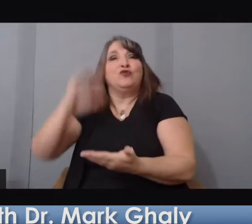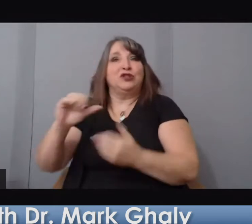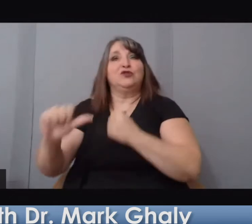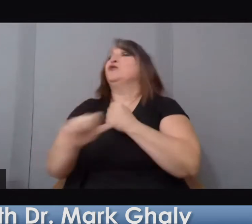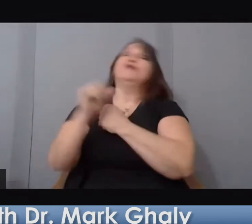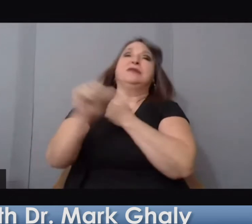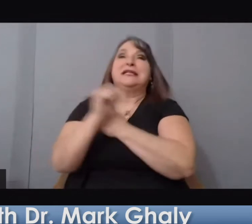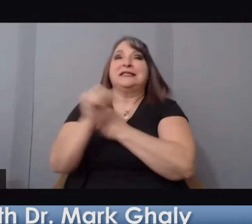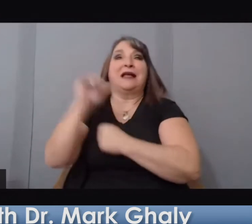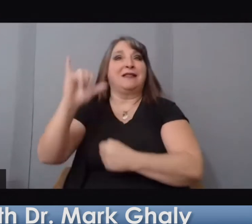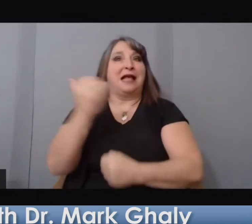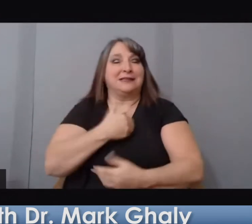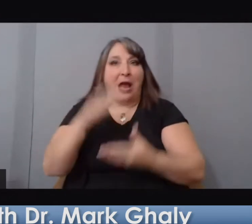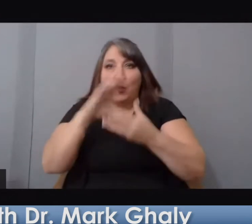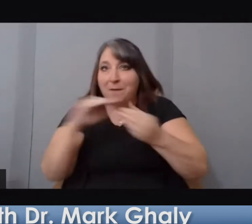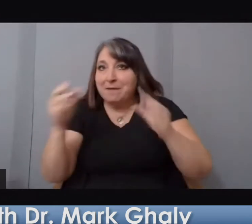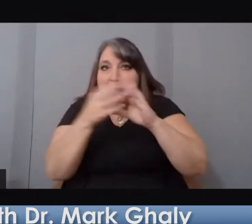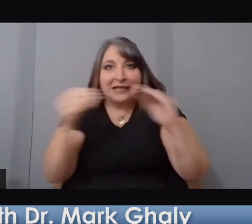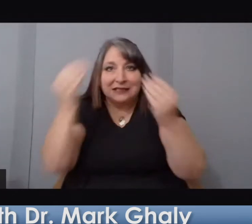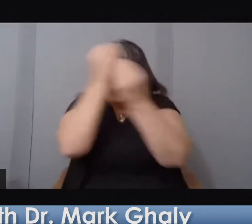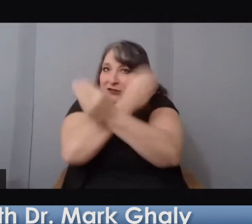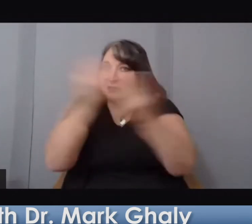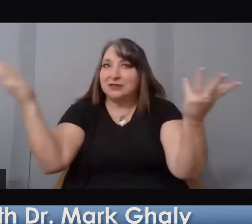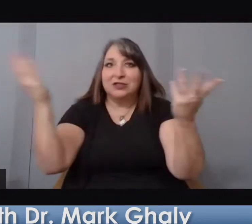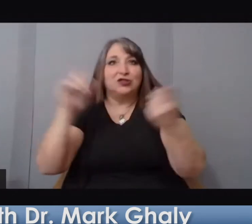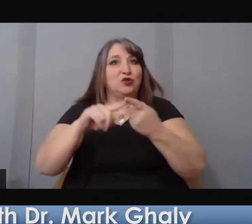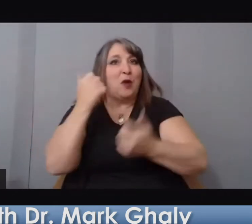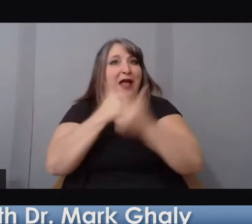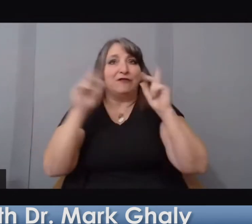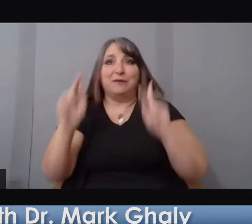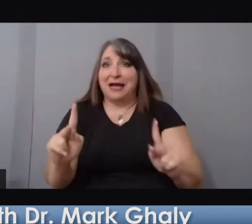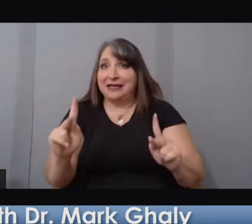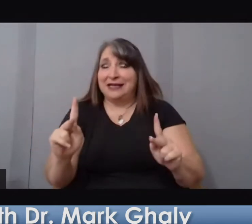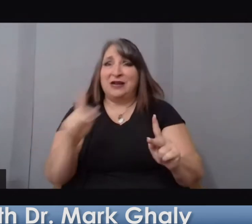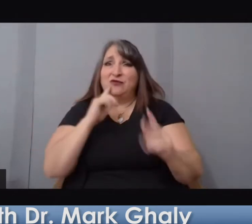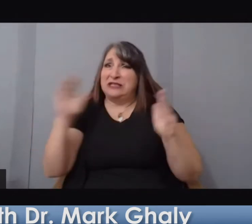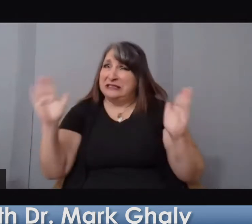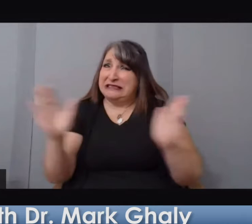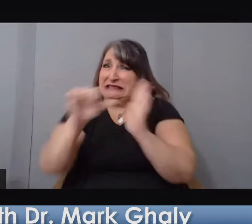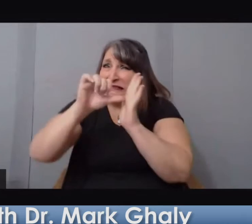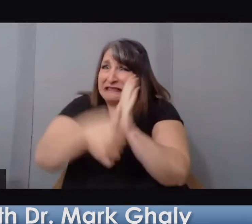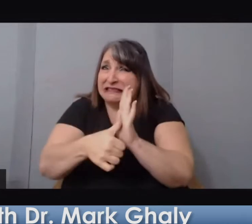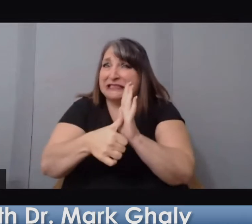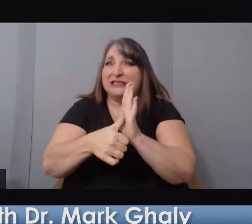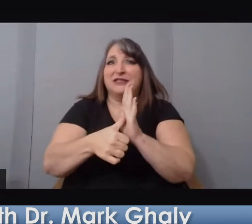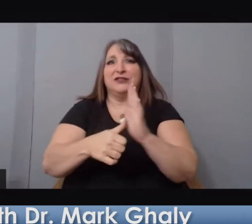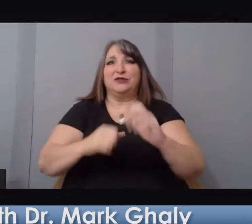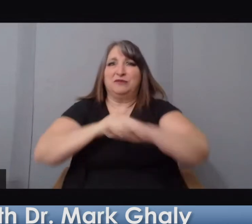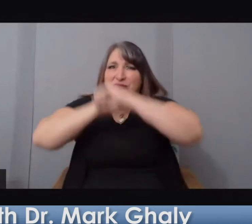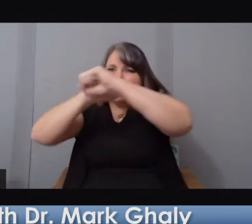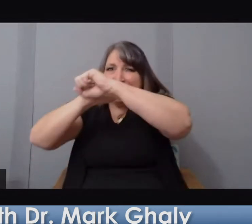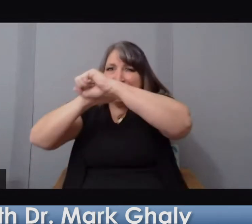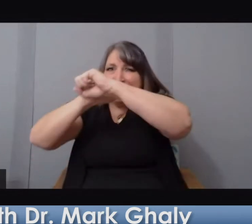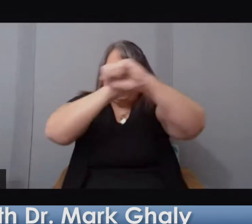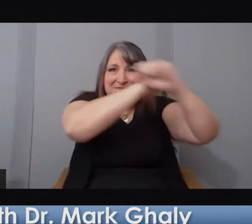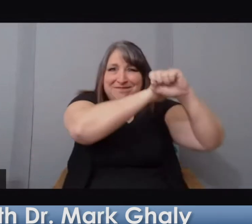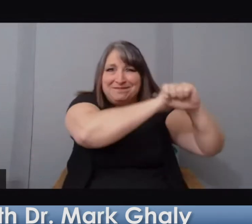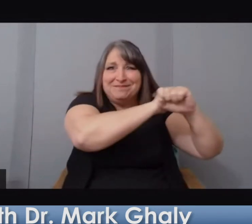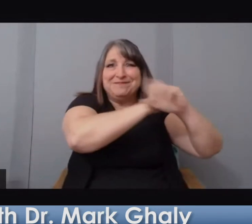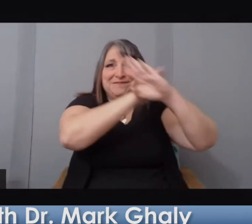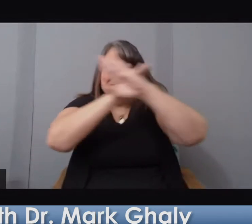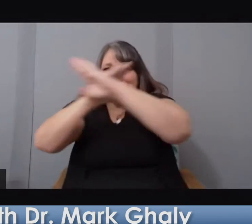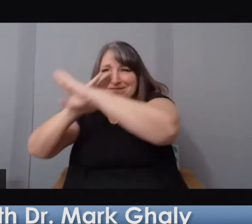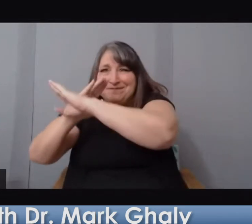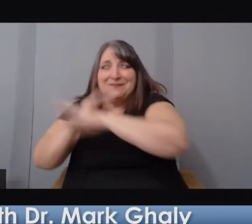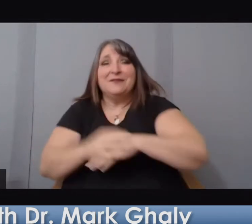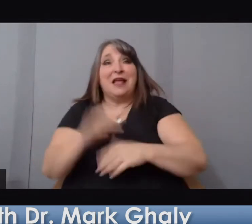the message that we want to get out to our public, and really pushing that is important. And that's part of the reason why I'm back with you today on a